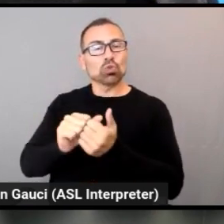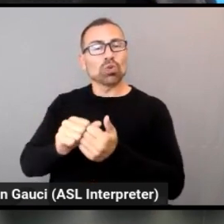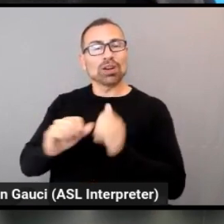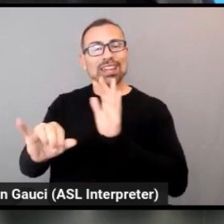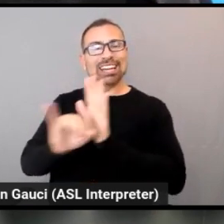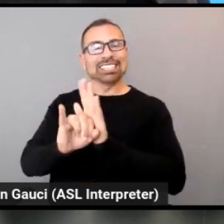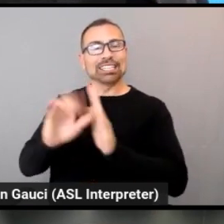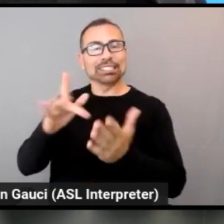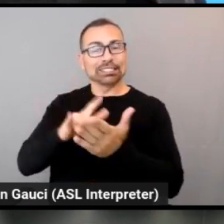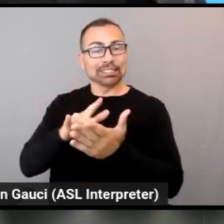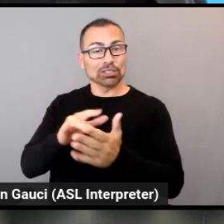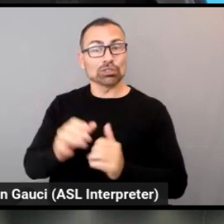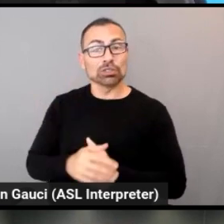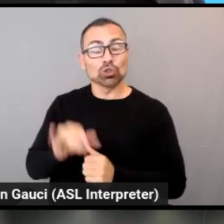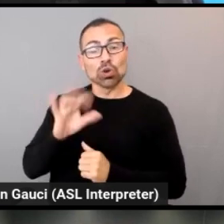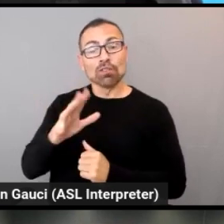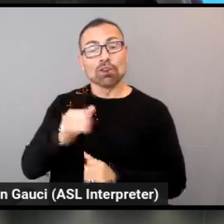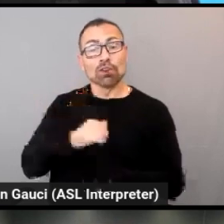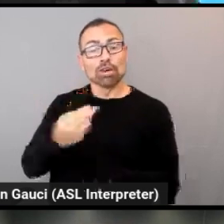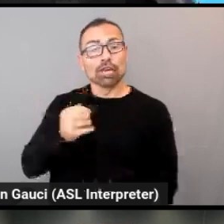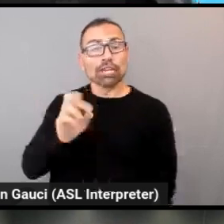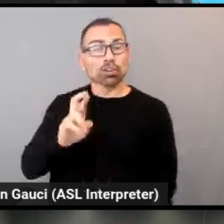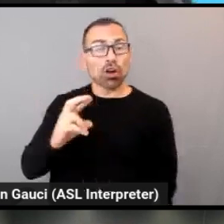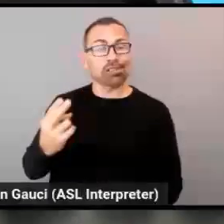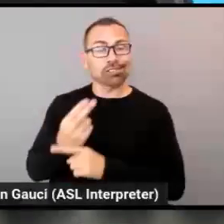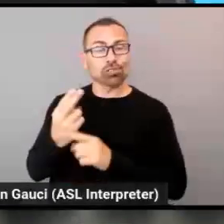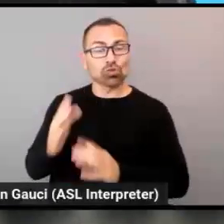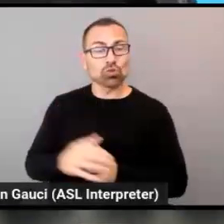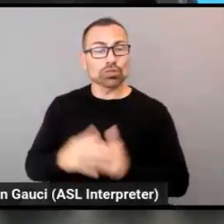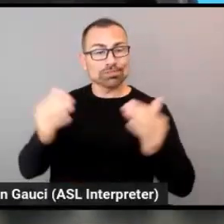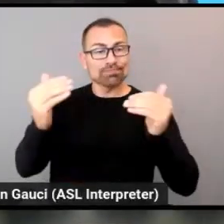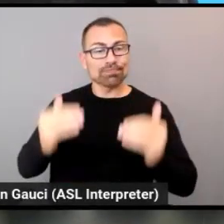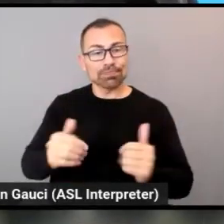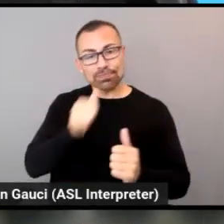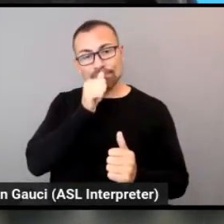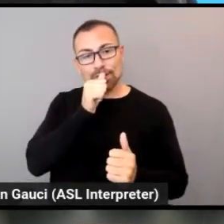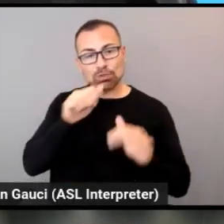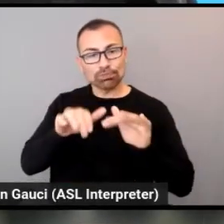HR user and then put in my password,